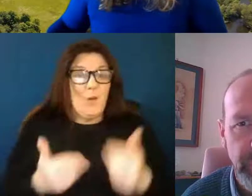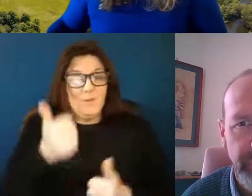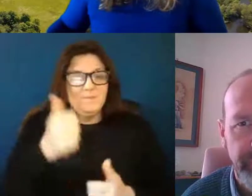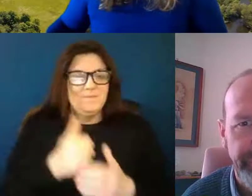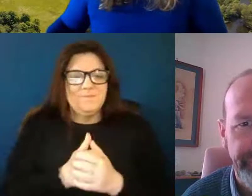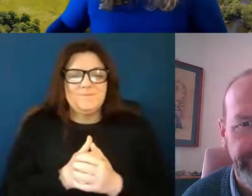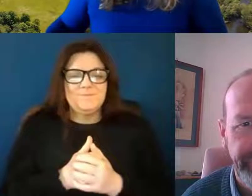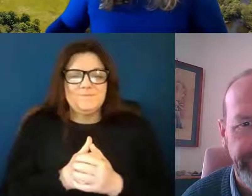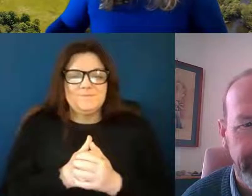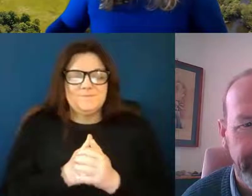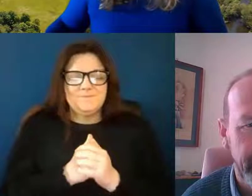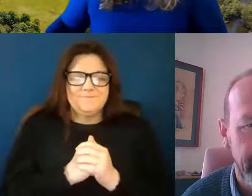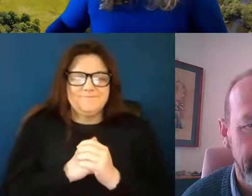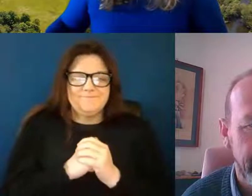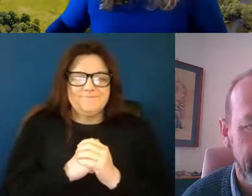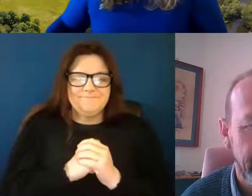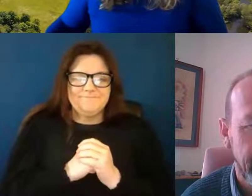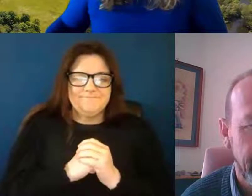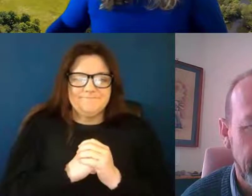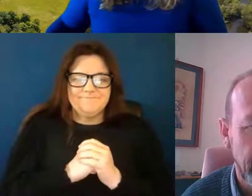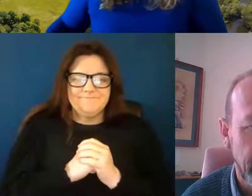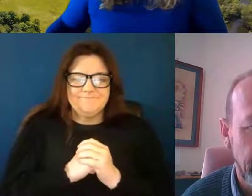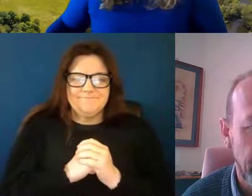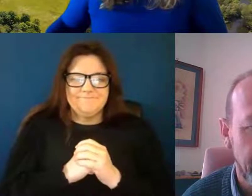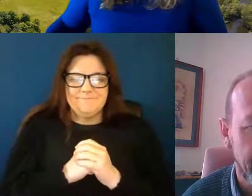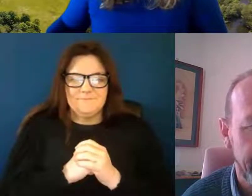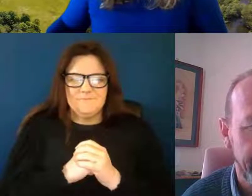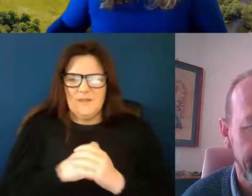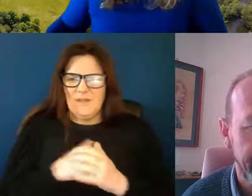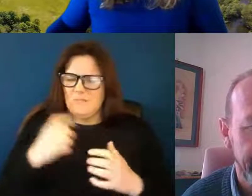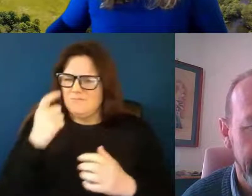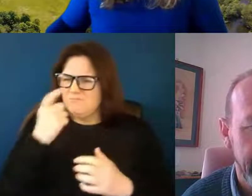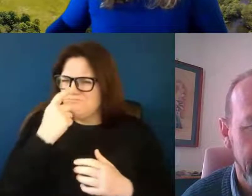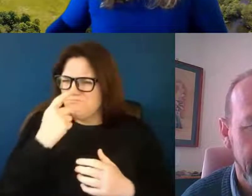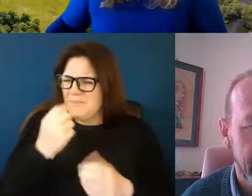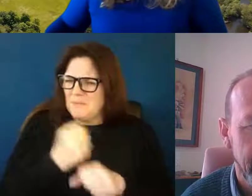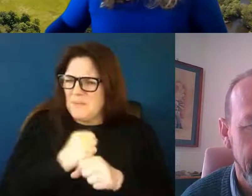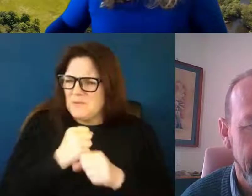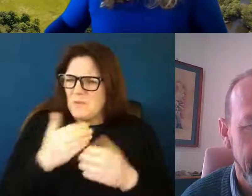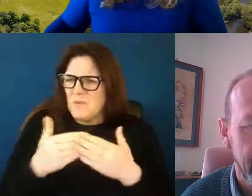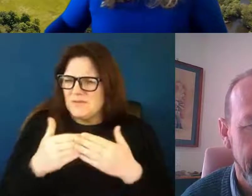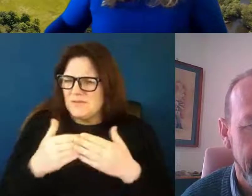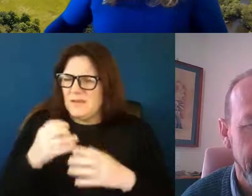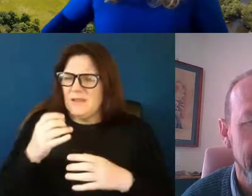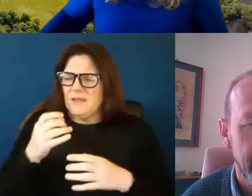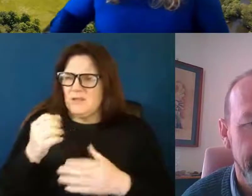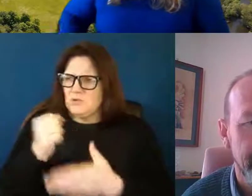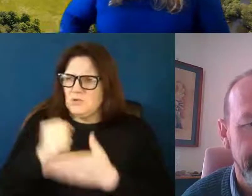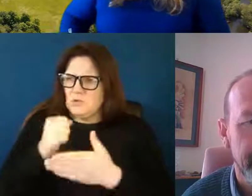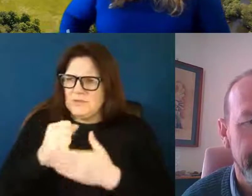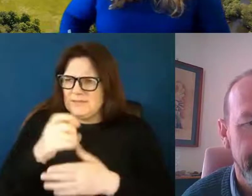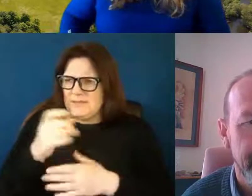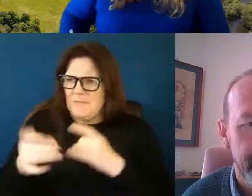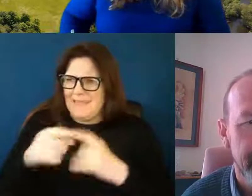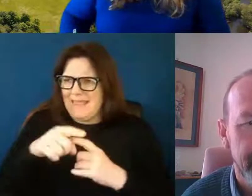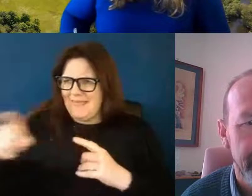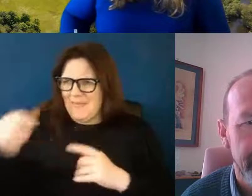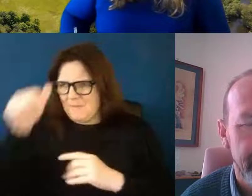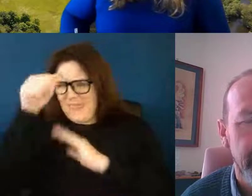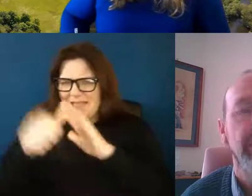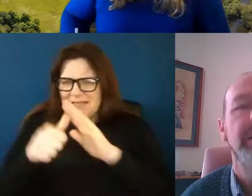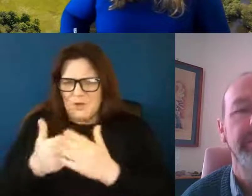I'm just sort of curious about, obviously, making students sort of expert learners is an important part